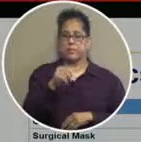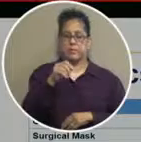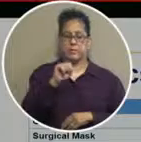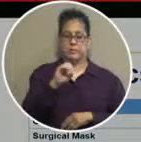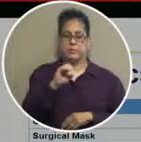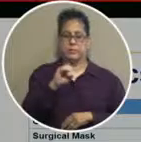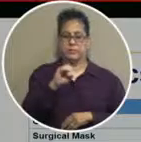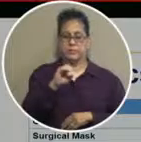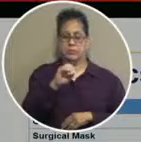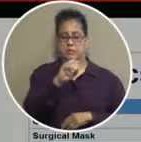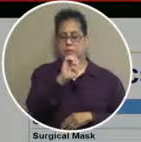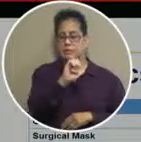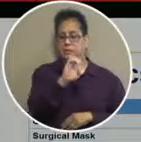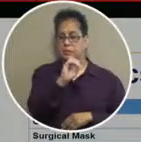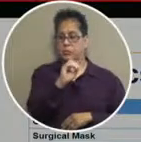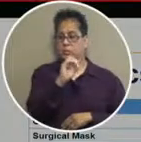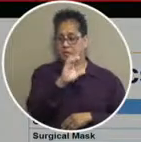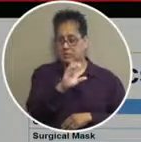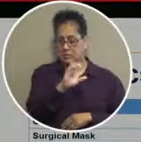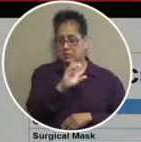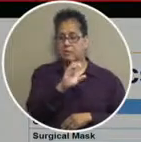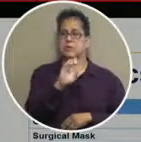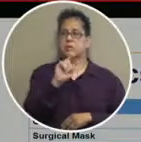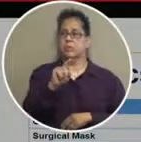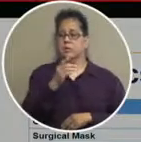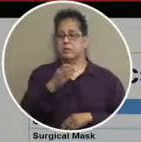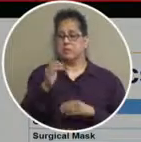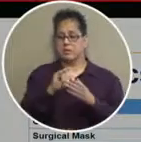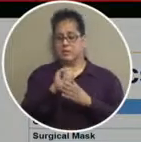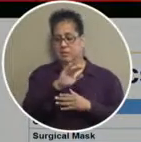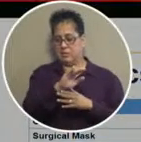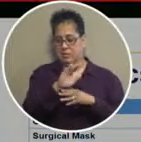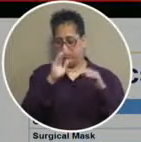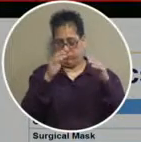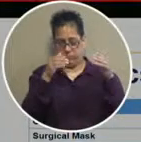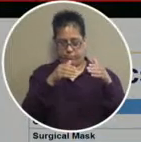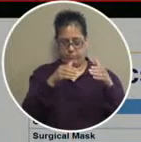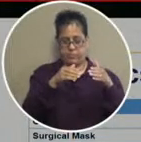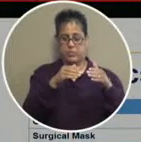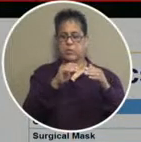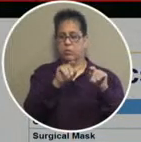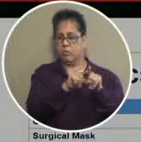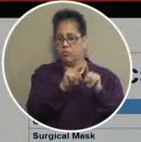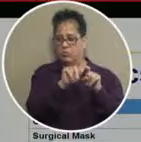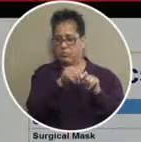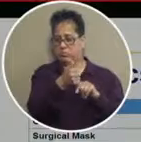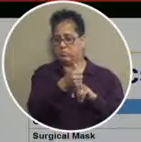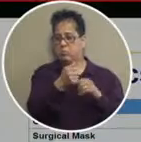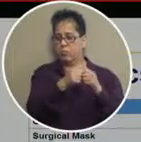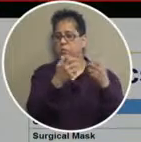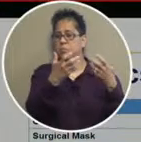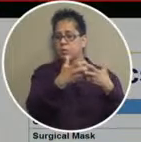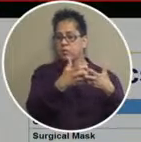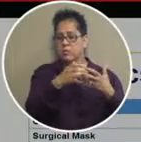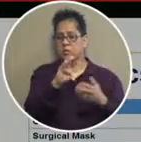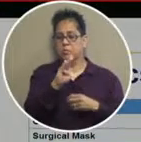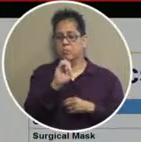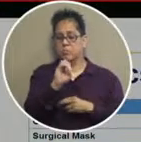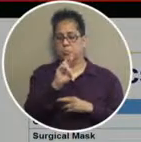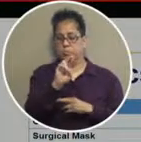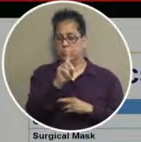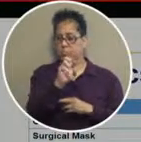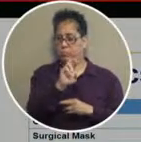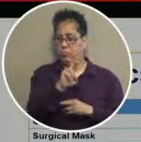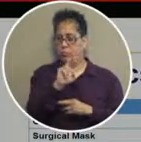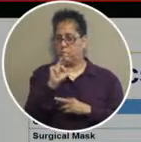So for the EOC, one of the things that they've been focusing on in partnership with Border Rack is